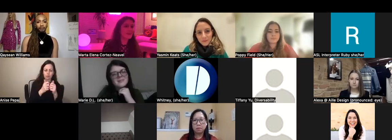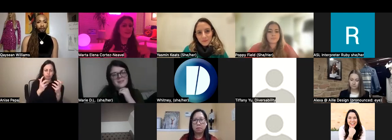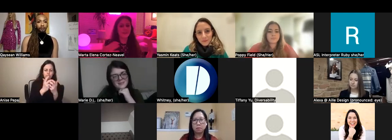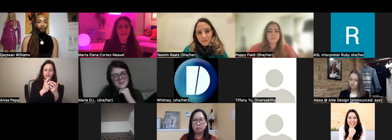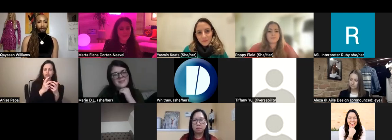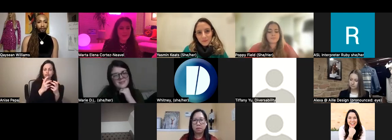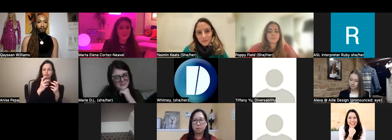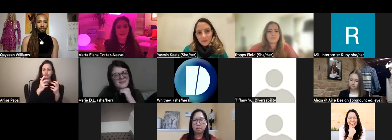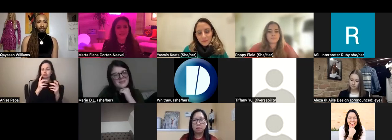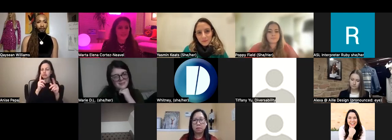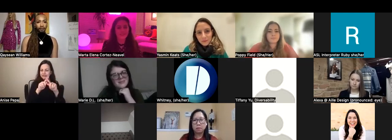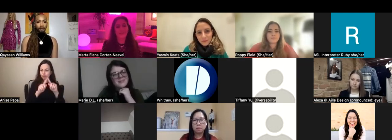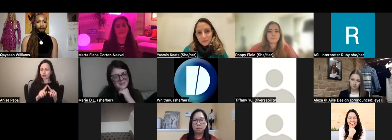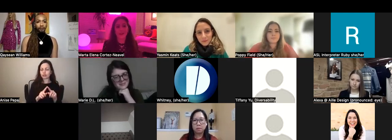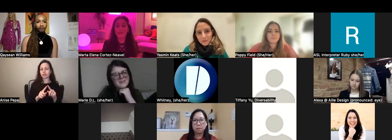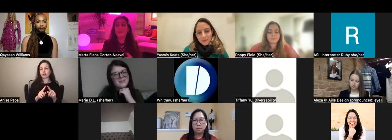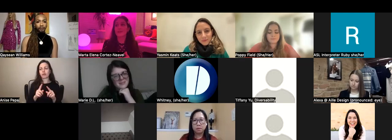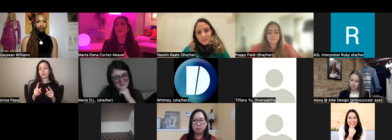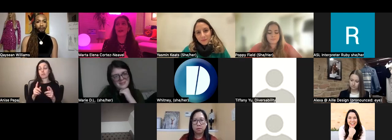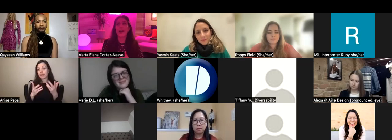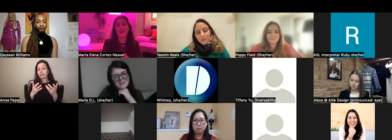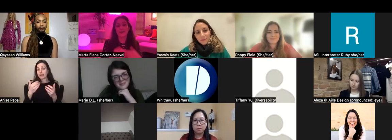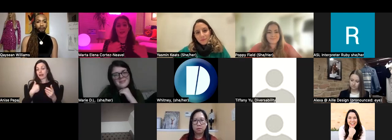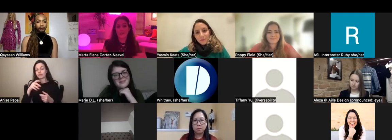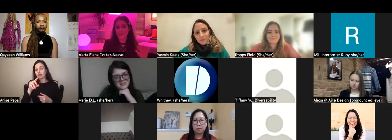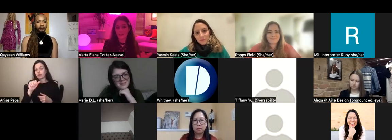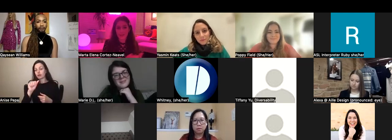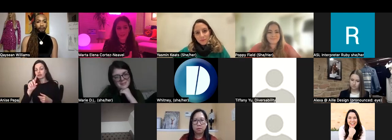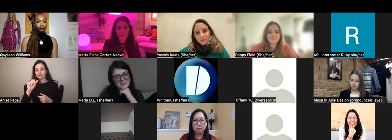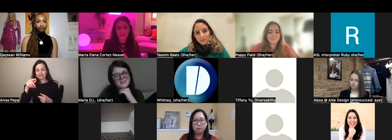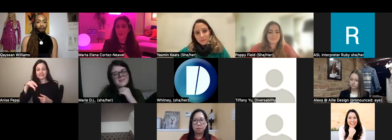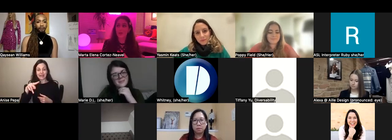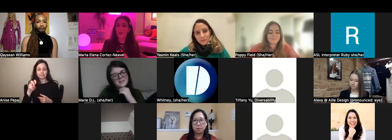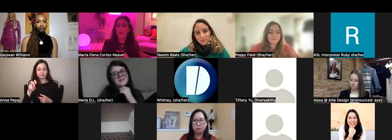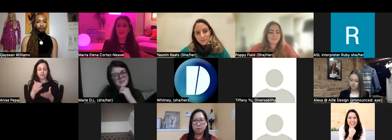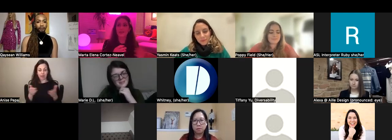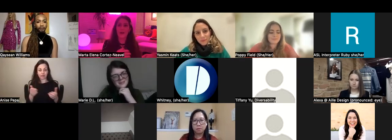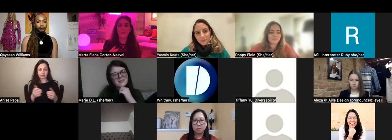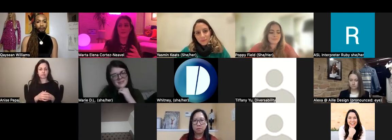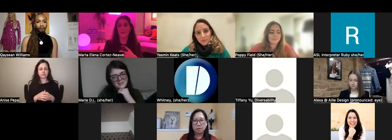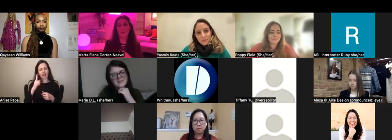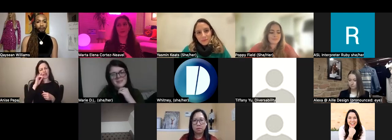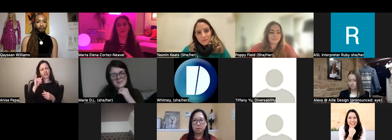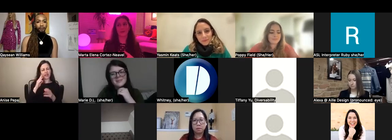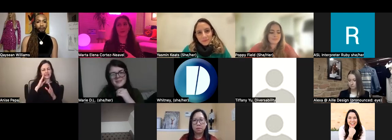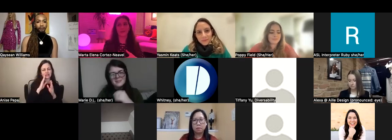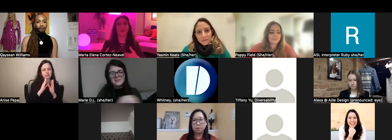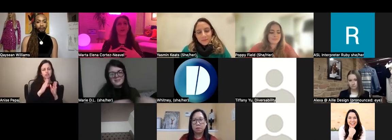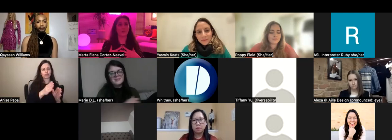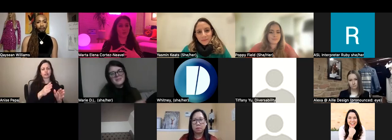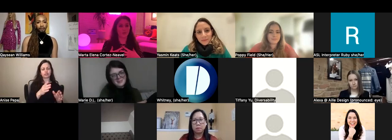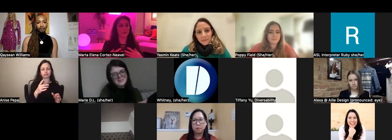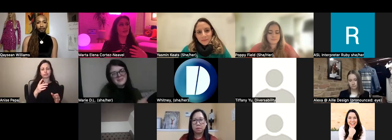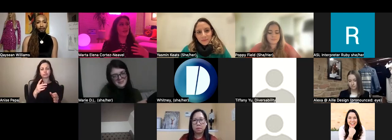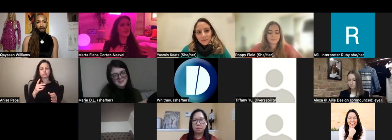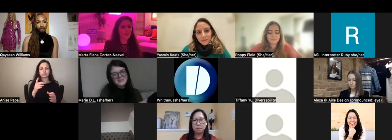like adaptive or accidentally adaptive items. Like, I think that's kind of the direction that we need to go in. And then that makes it about like our